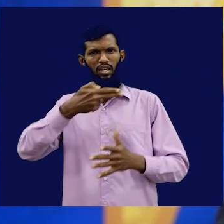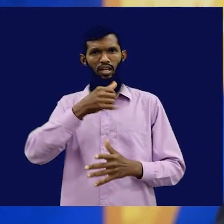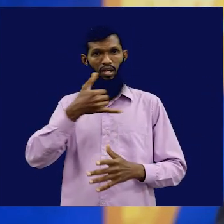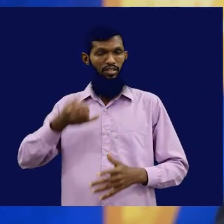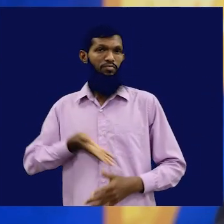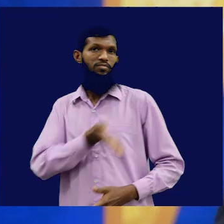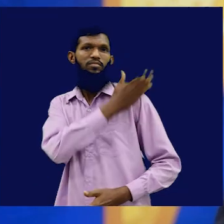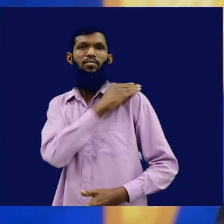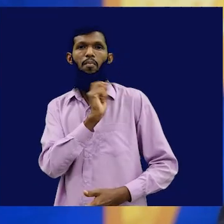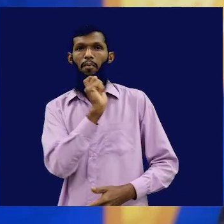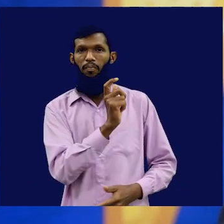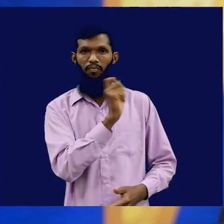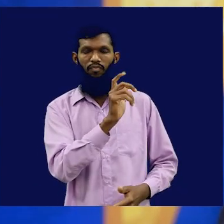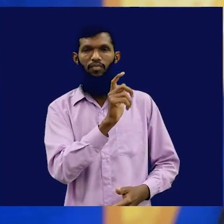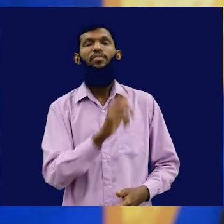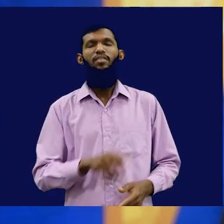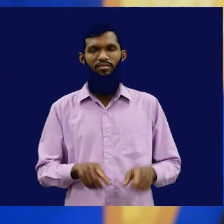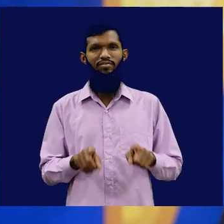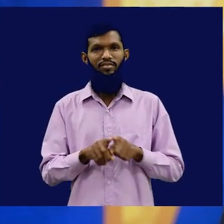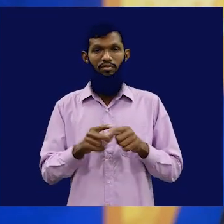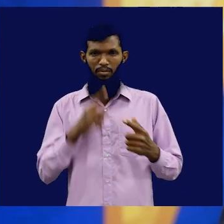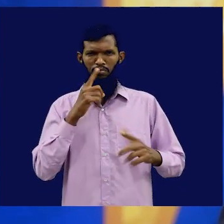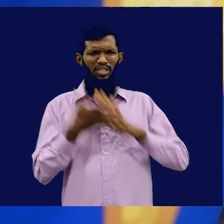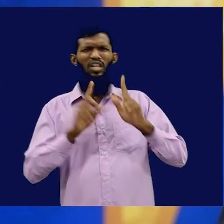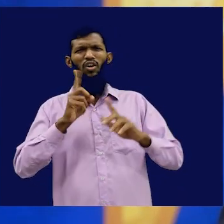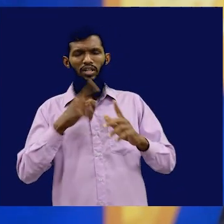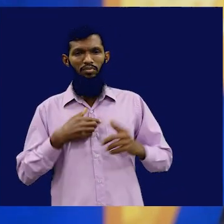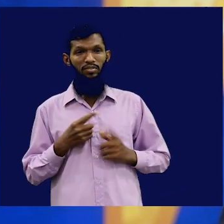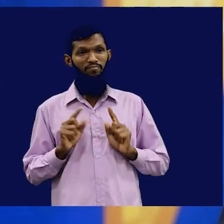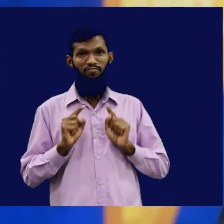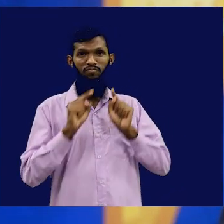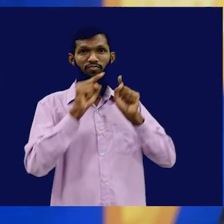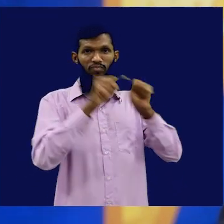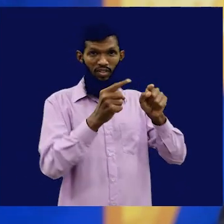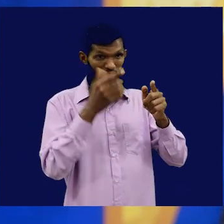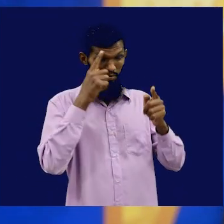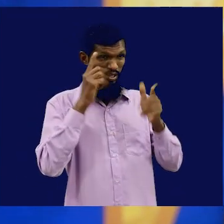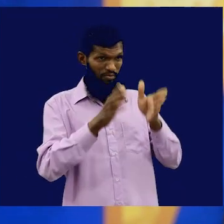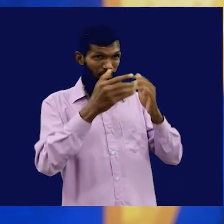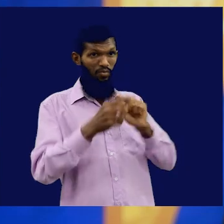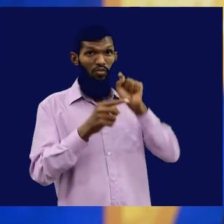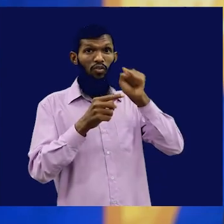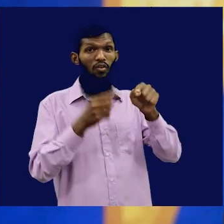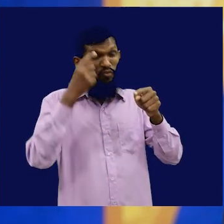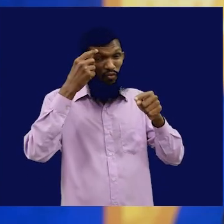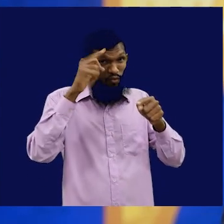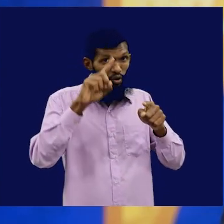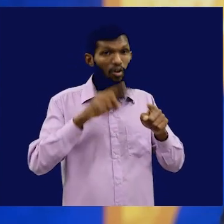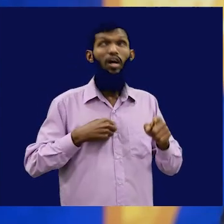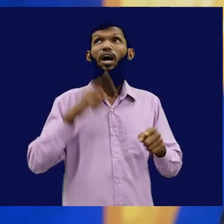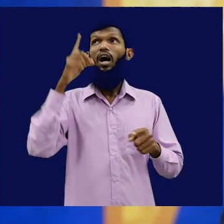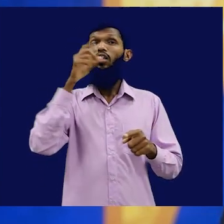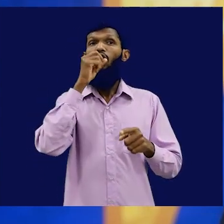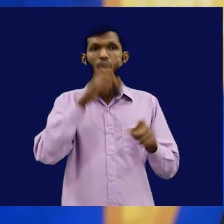Hajj means traveling for the purpose of visiting Kaaba, the sacred house of Allah in Mecca, to perform the